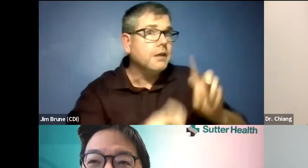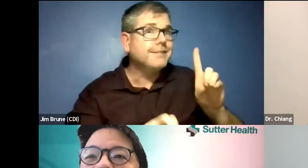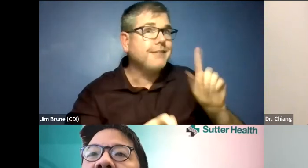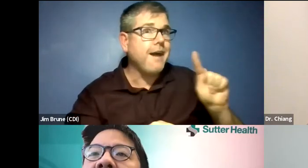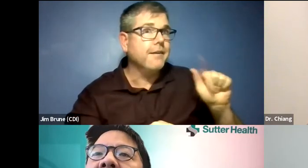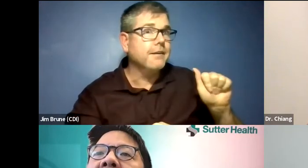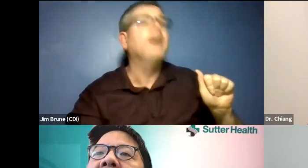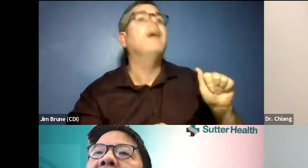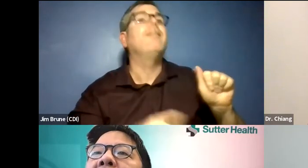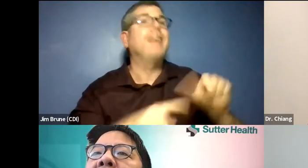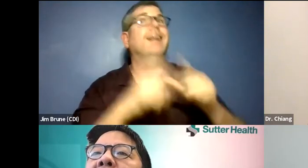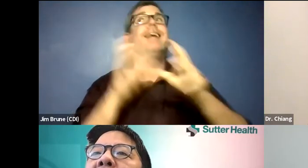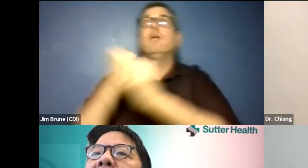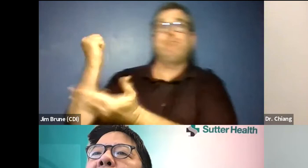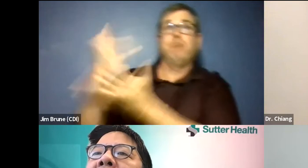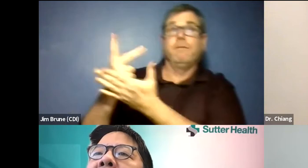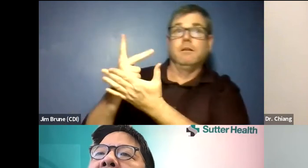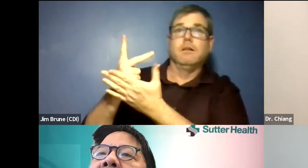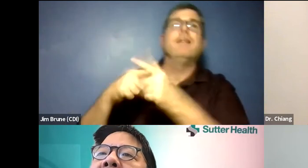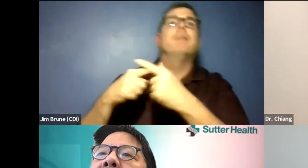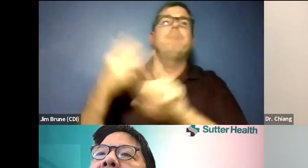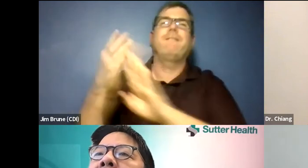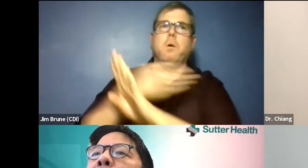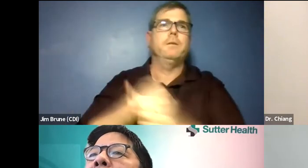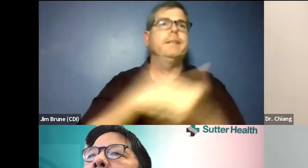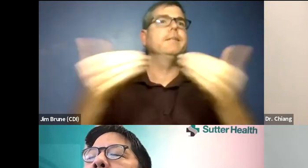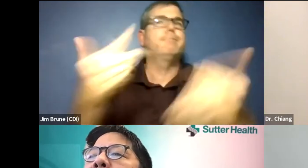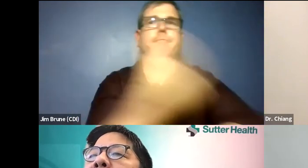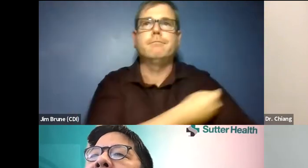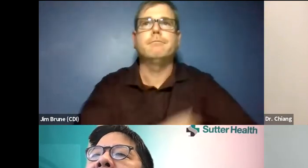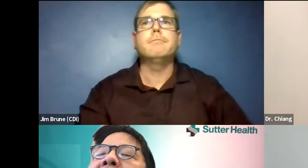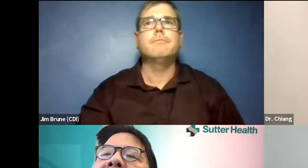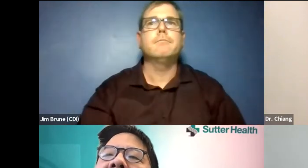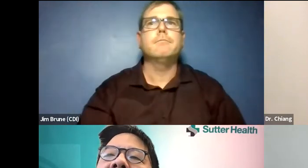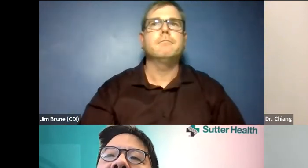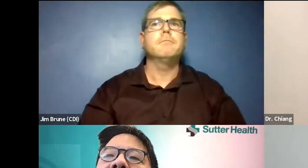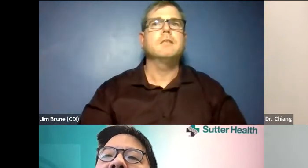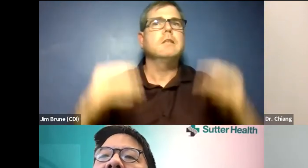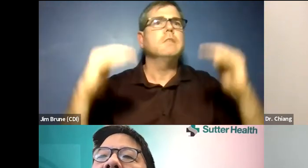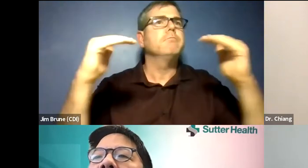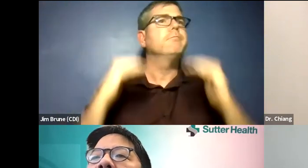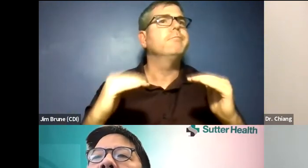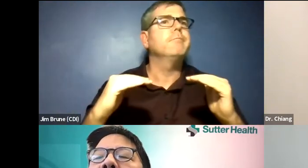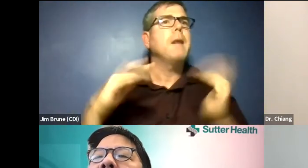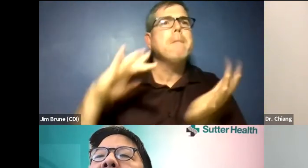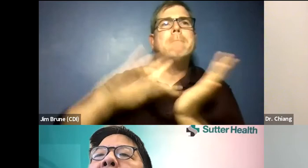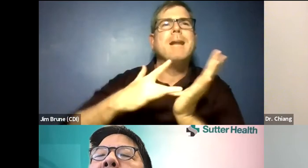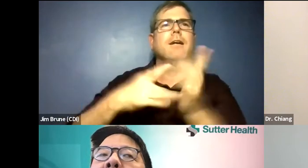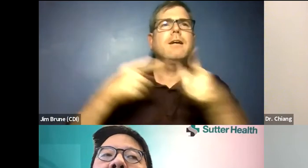The other question they ask is, any known issues, drug interactions with prescriptions and vaccines?